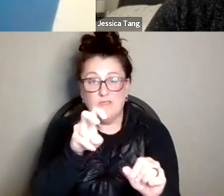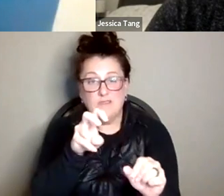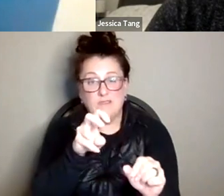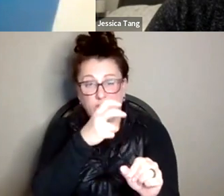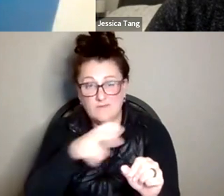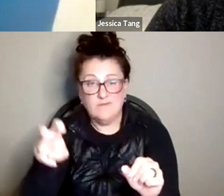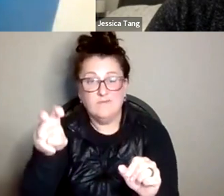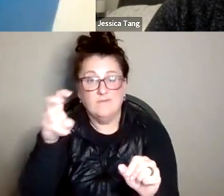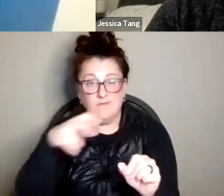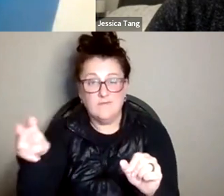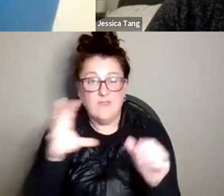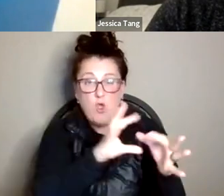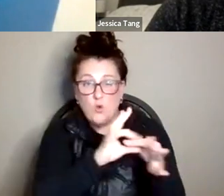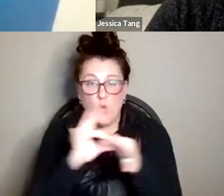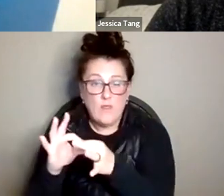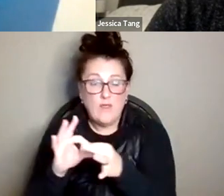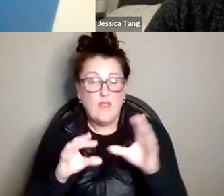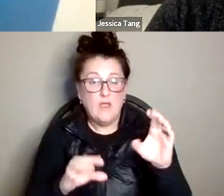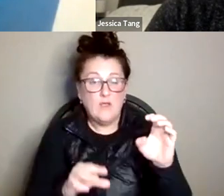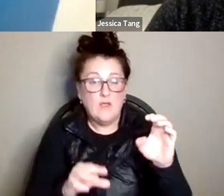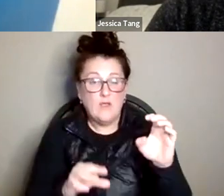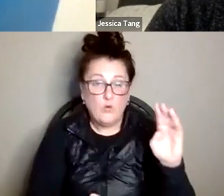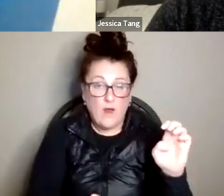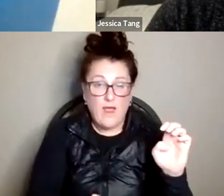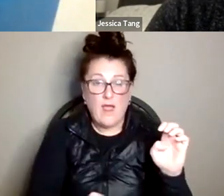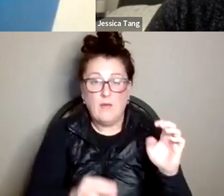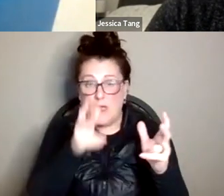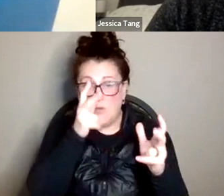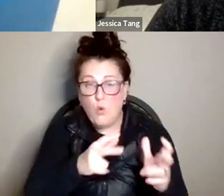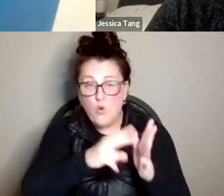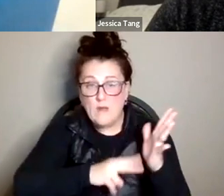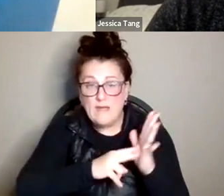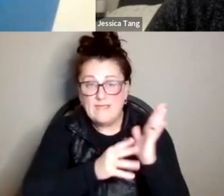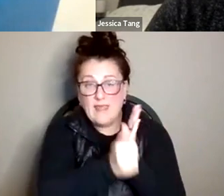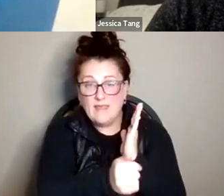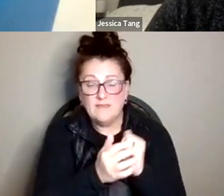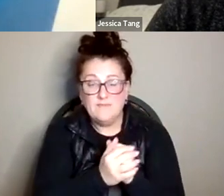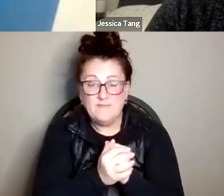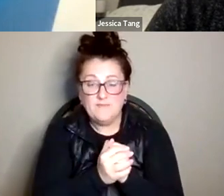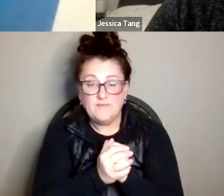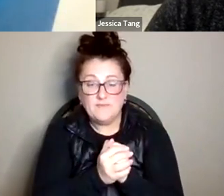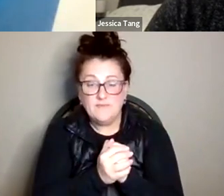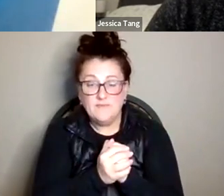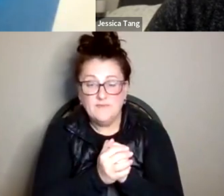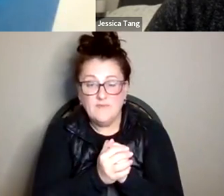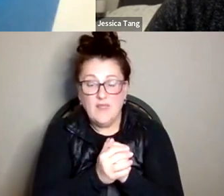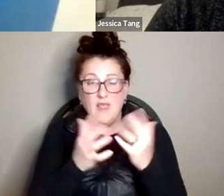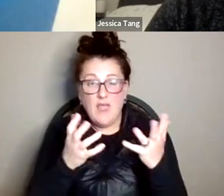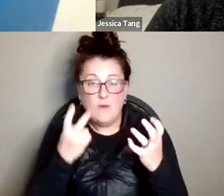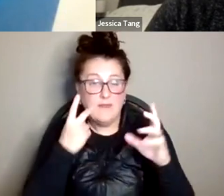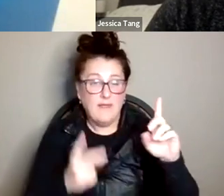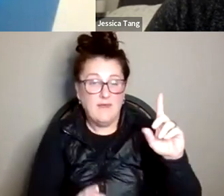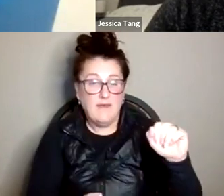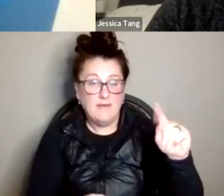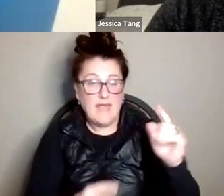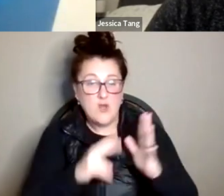there's a correlation between crime and poor reading skills. And so I'd like to see the data around reading